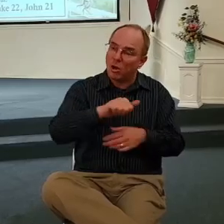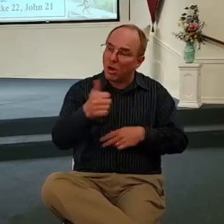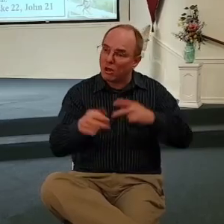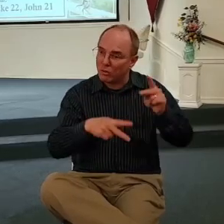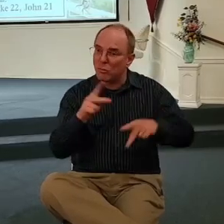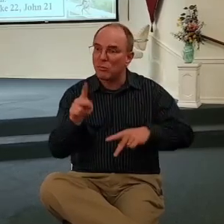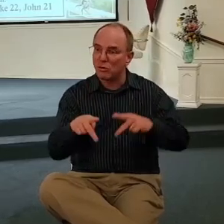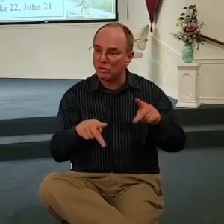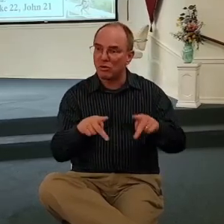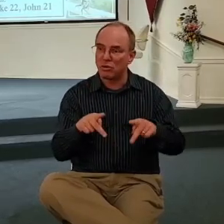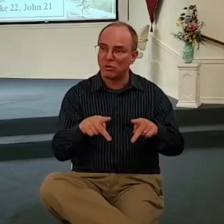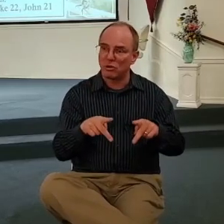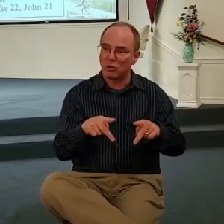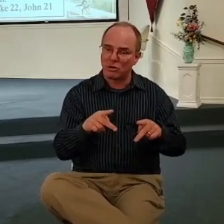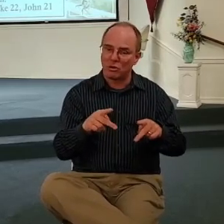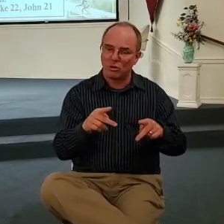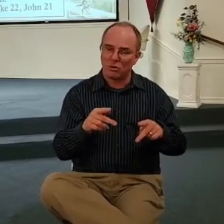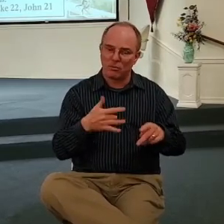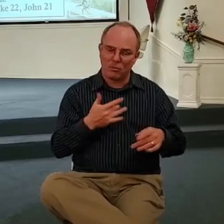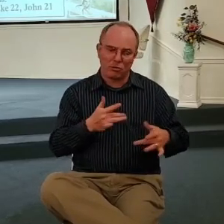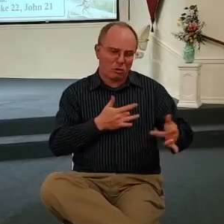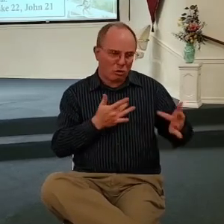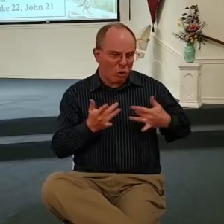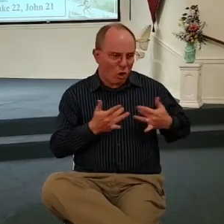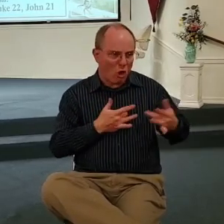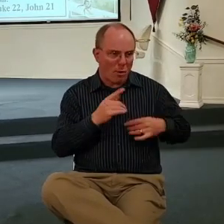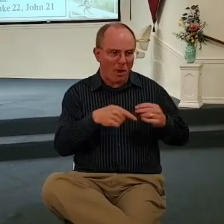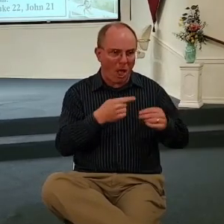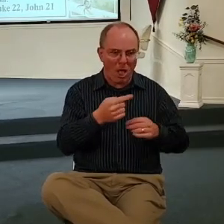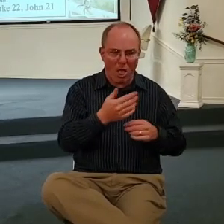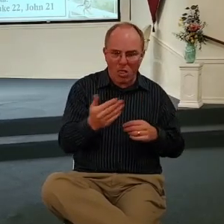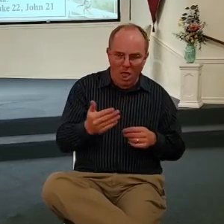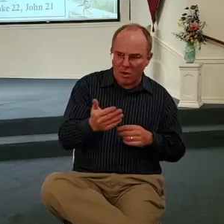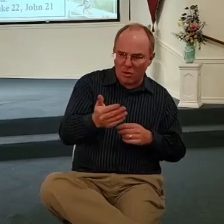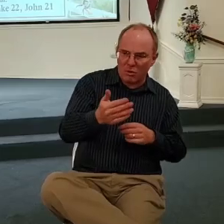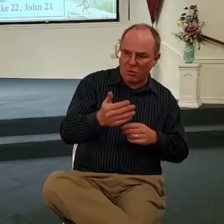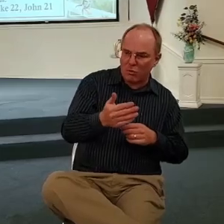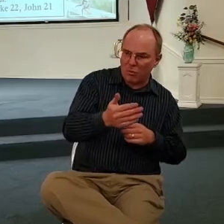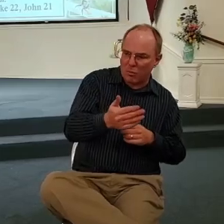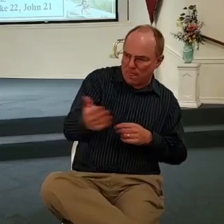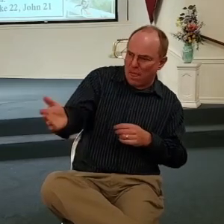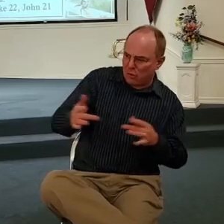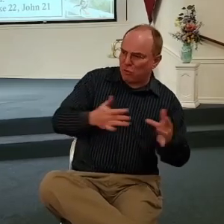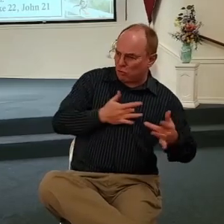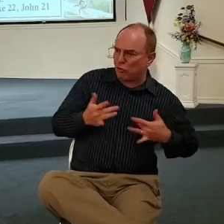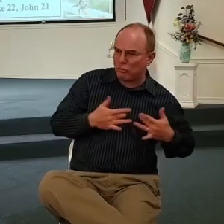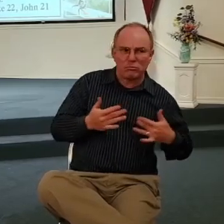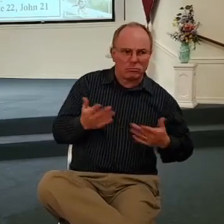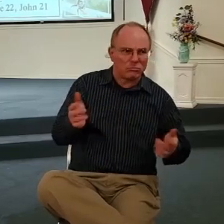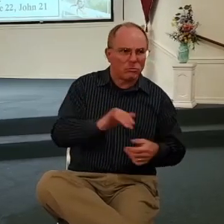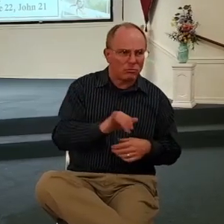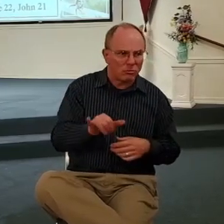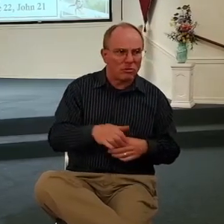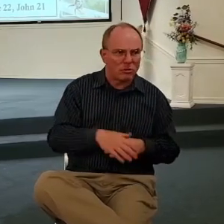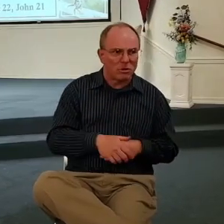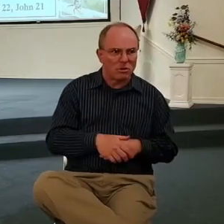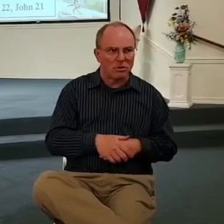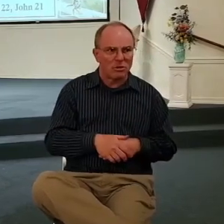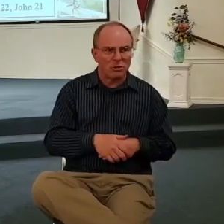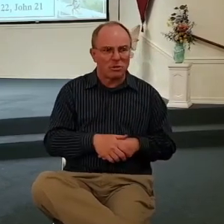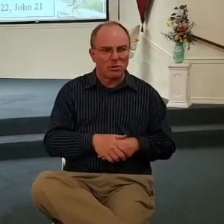to be concerned for the things that they're concerned for, to be entrusted with the responsibilities